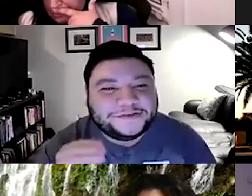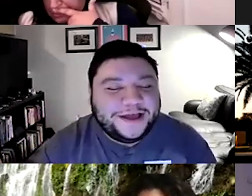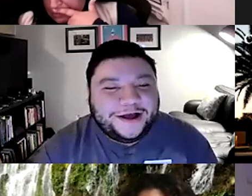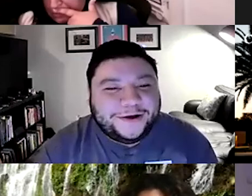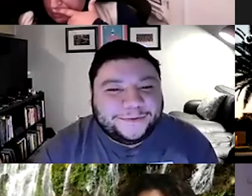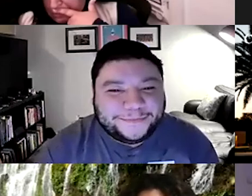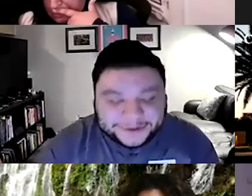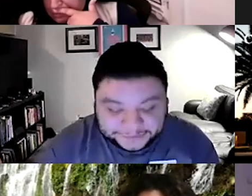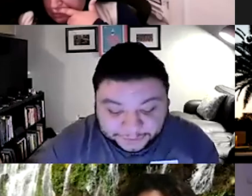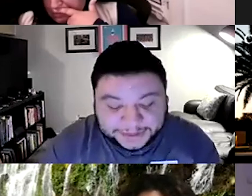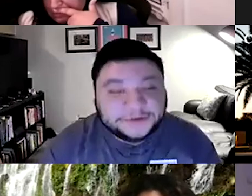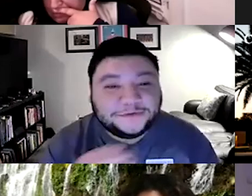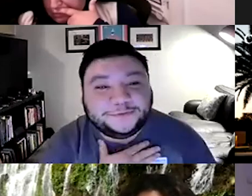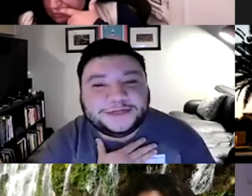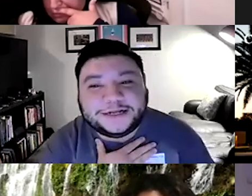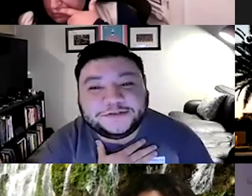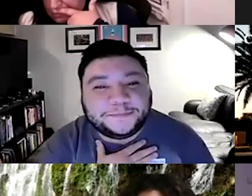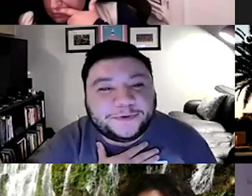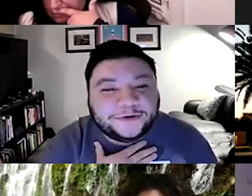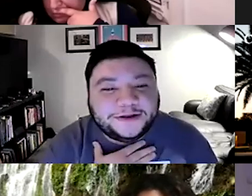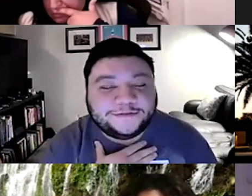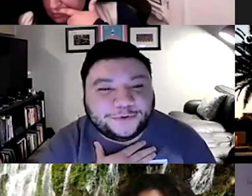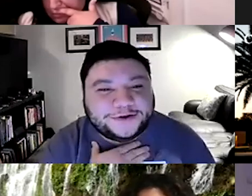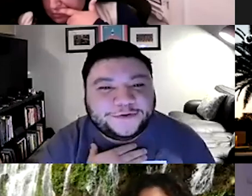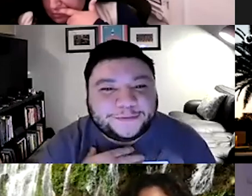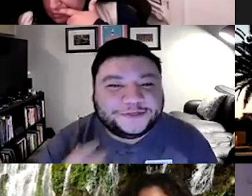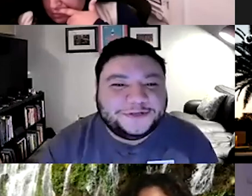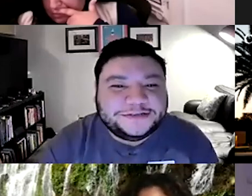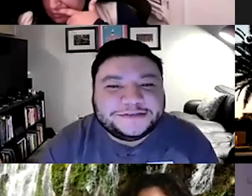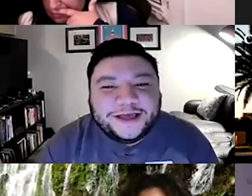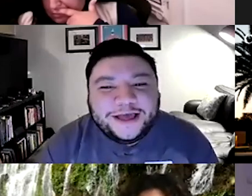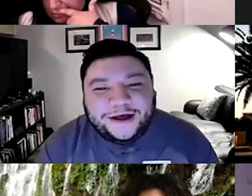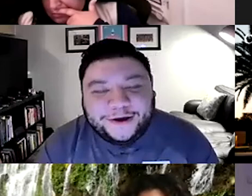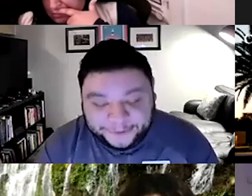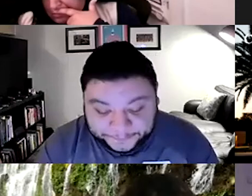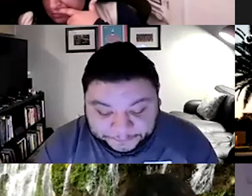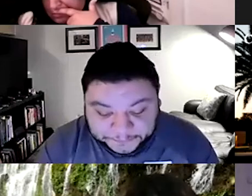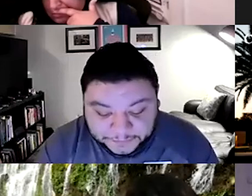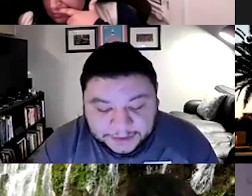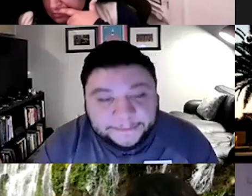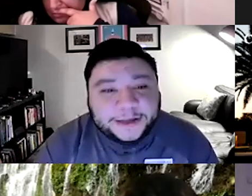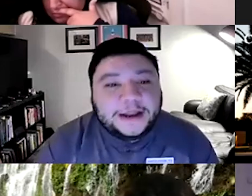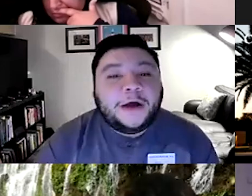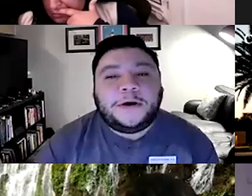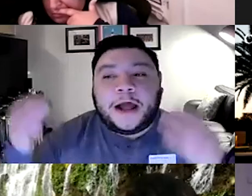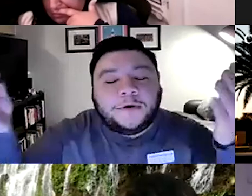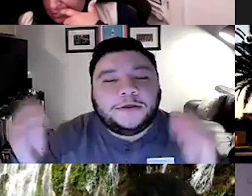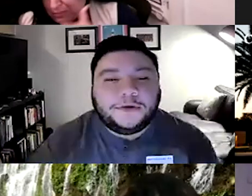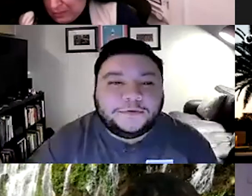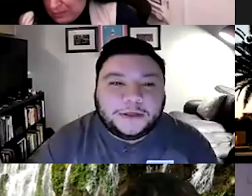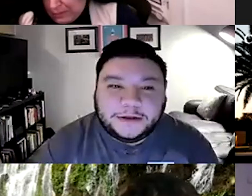years, because millennials, we like to jump around and explore different opportunities. Um, but how